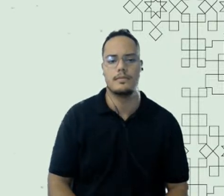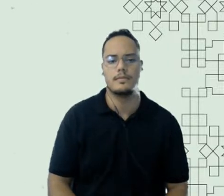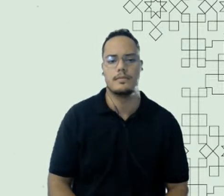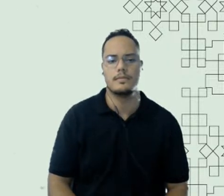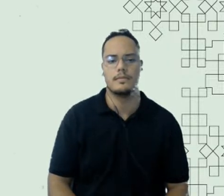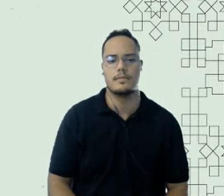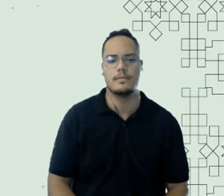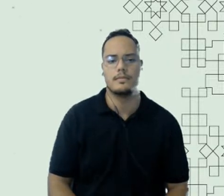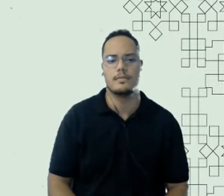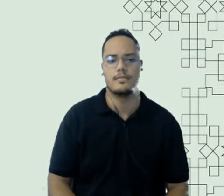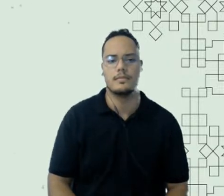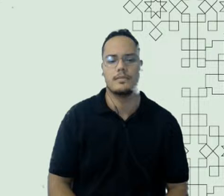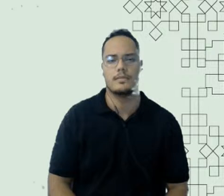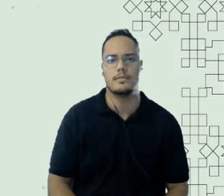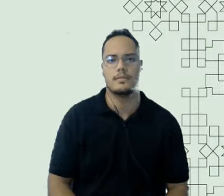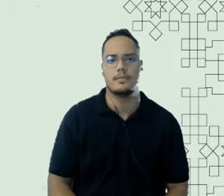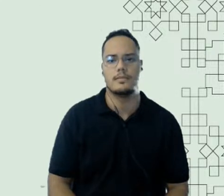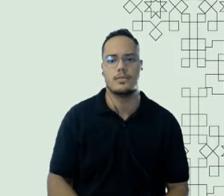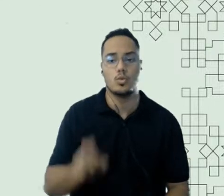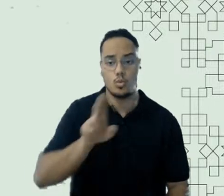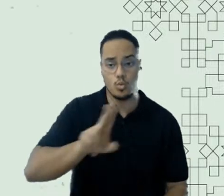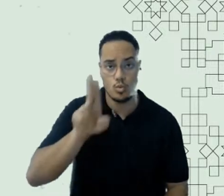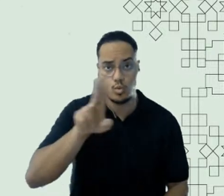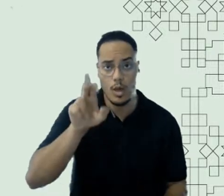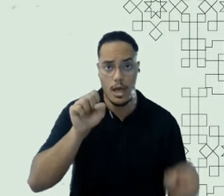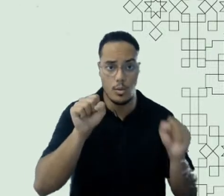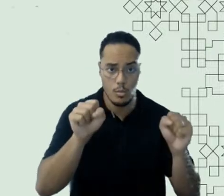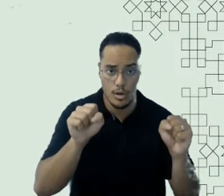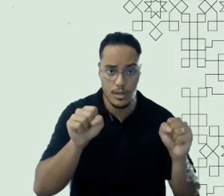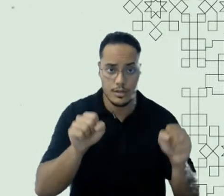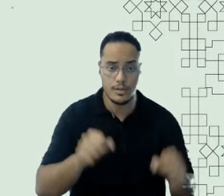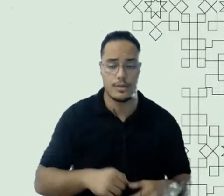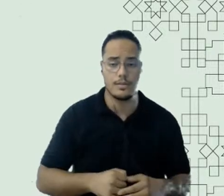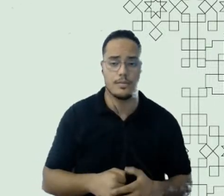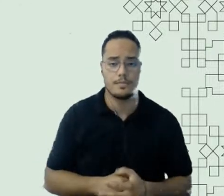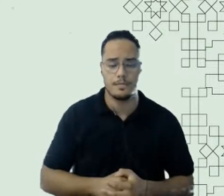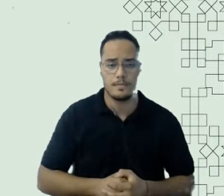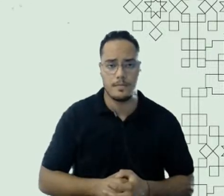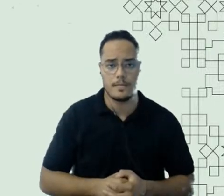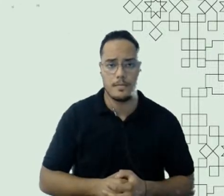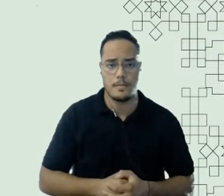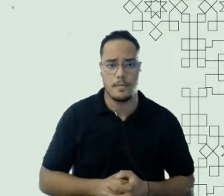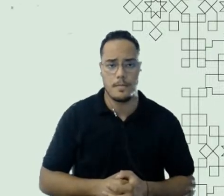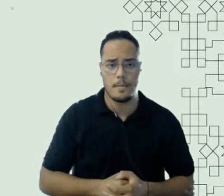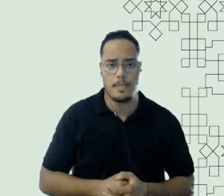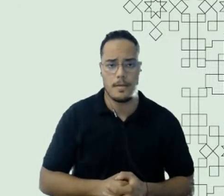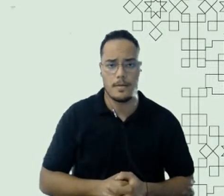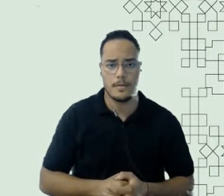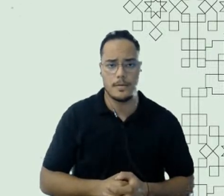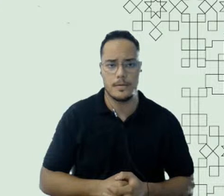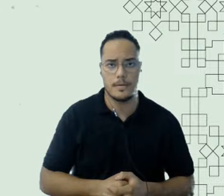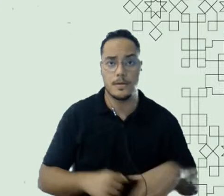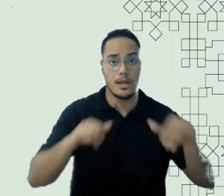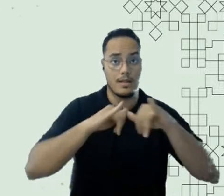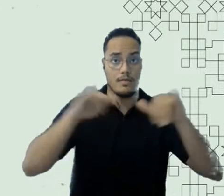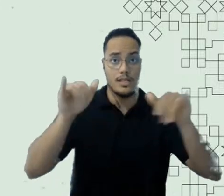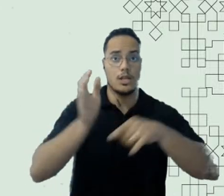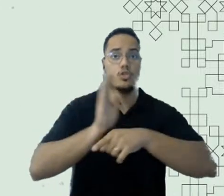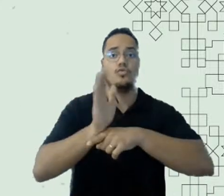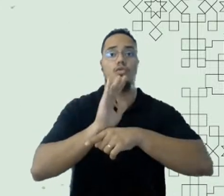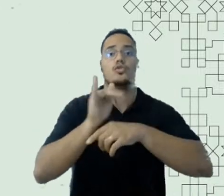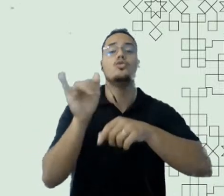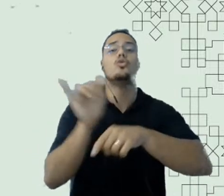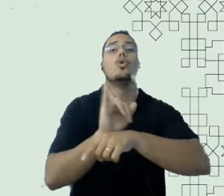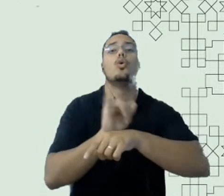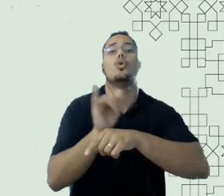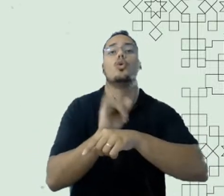on YouTube and I know this is a parody and I signal to YouTube that is a parody, you know. And in that case, YouTube